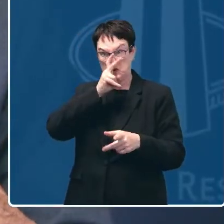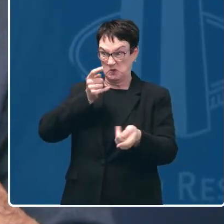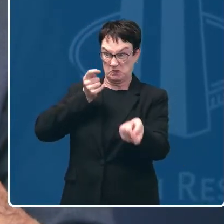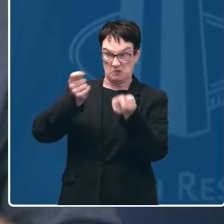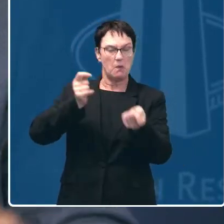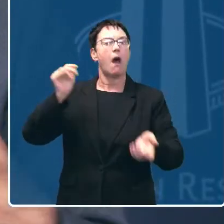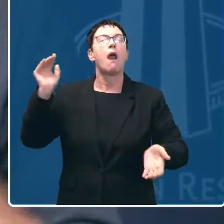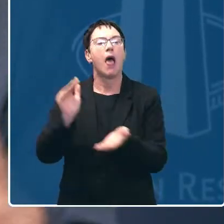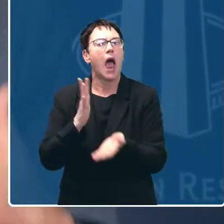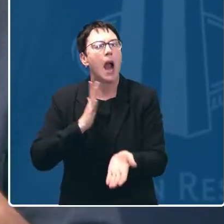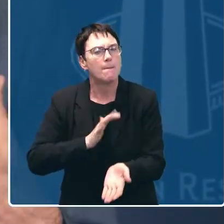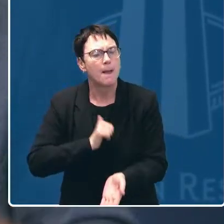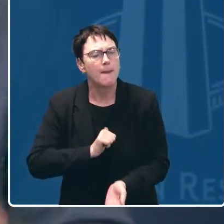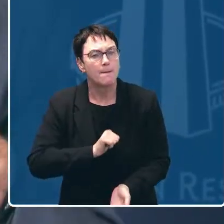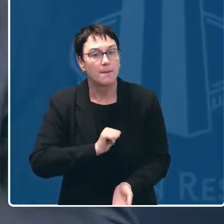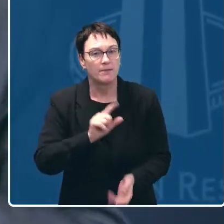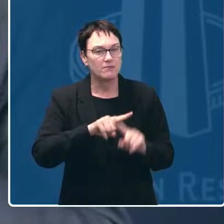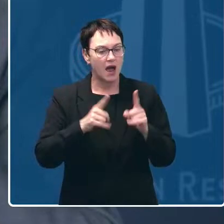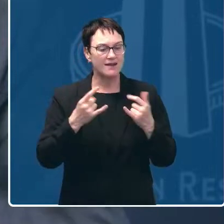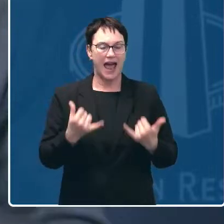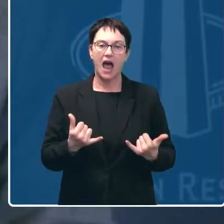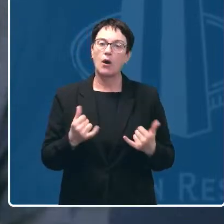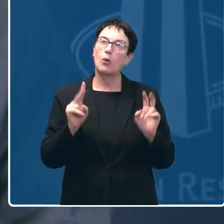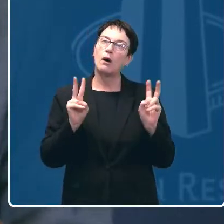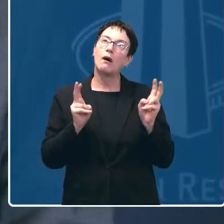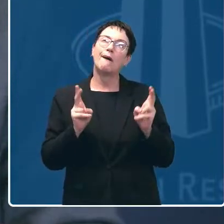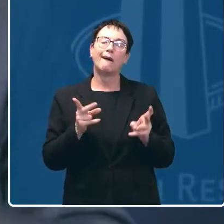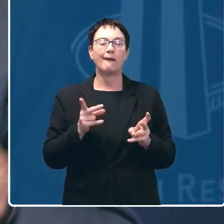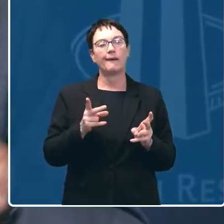less at this neutral zone,